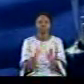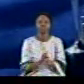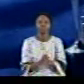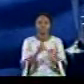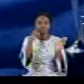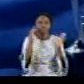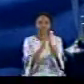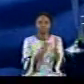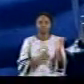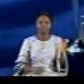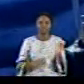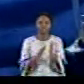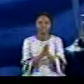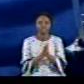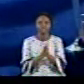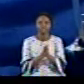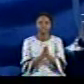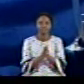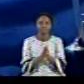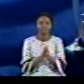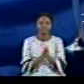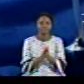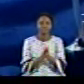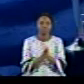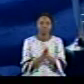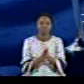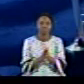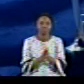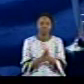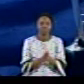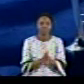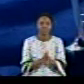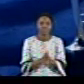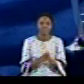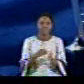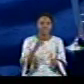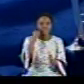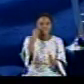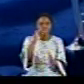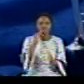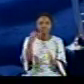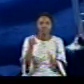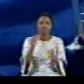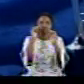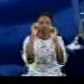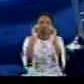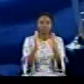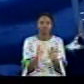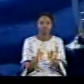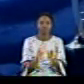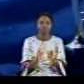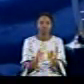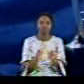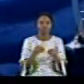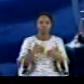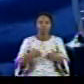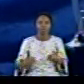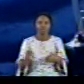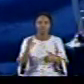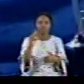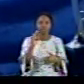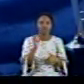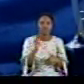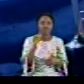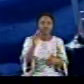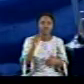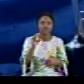i present to you sister every wongu she is a teacher she has been having hemorrhoids since the past two weeks